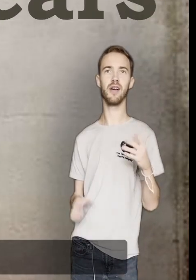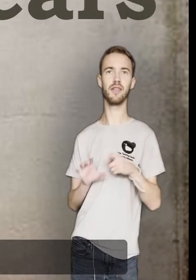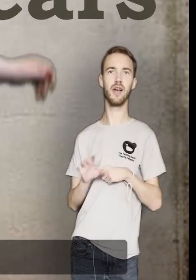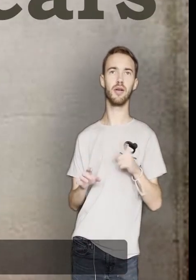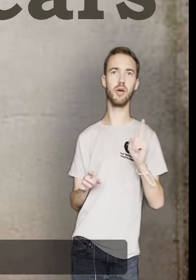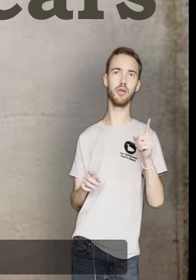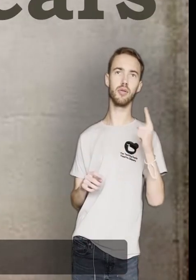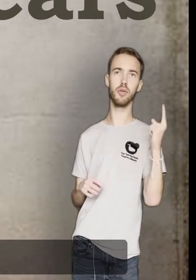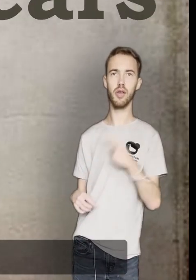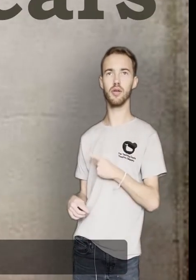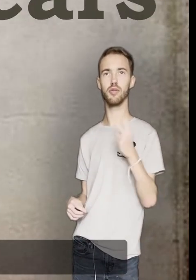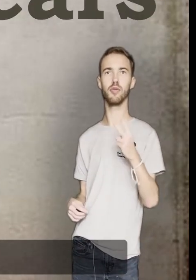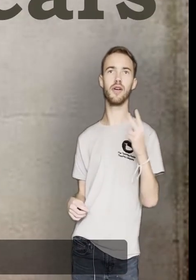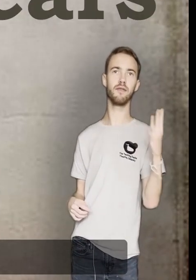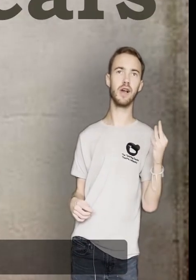24 years, that's